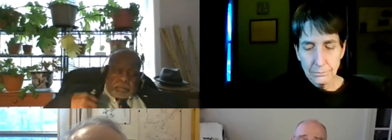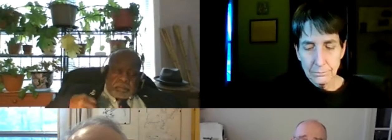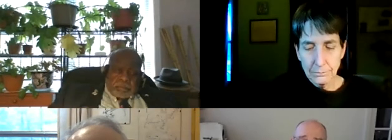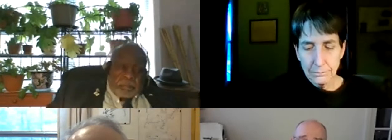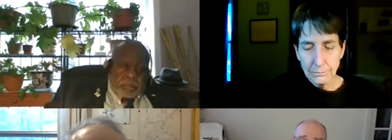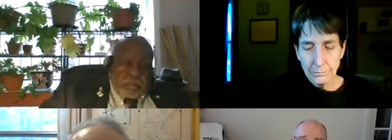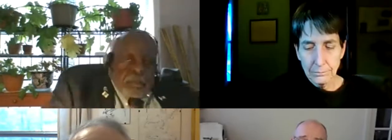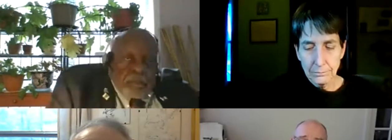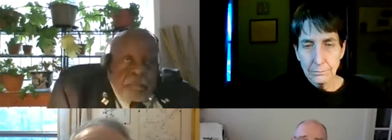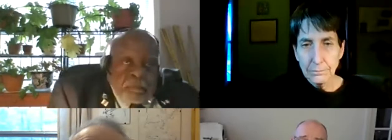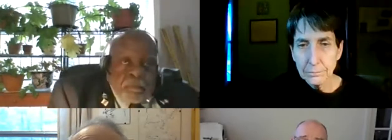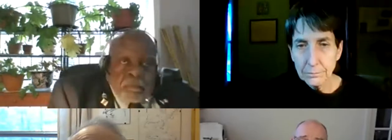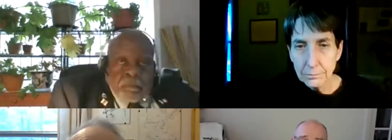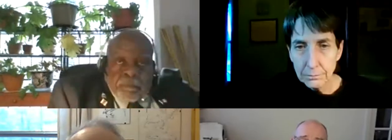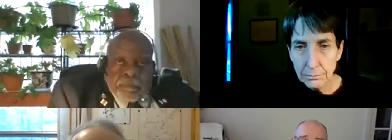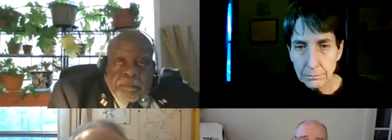leave us,